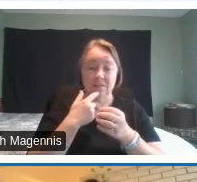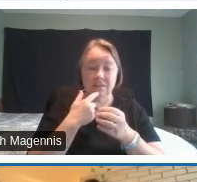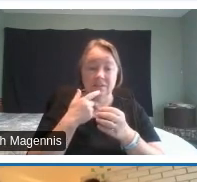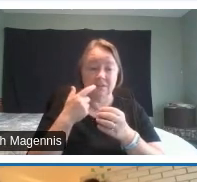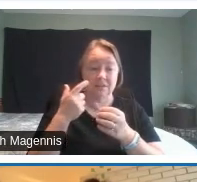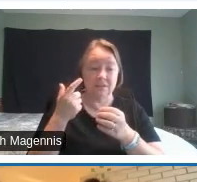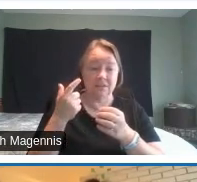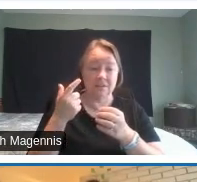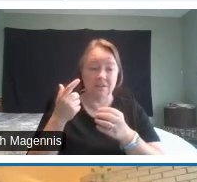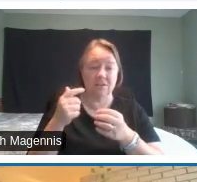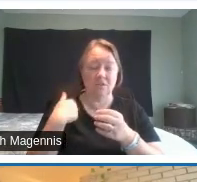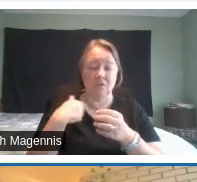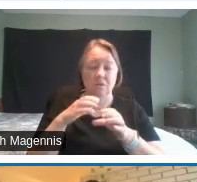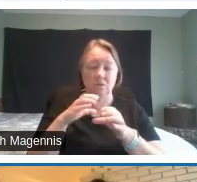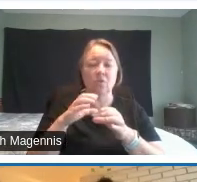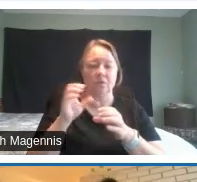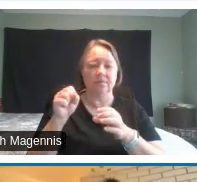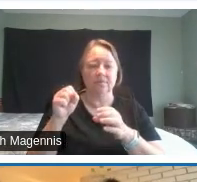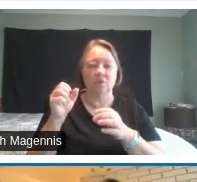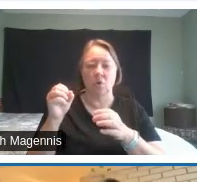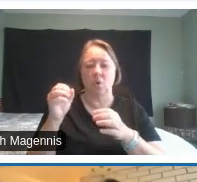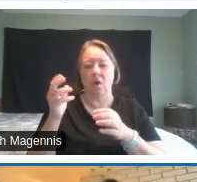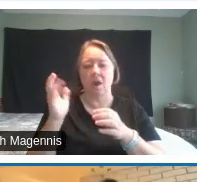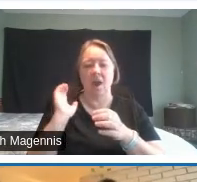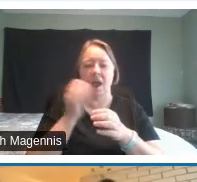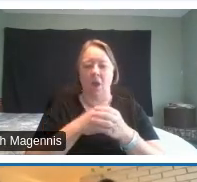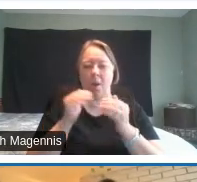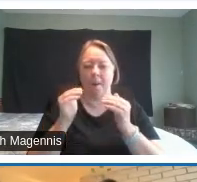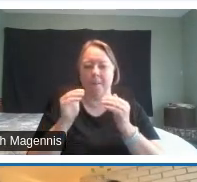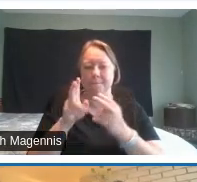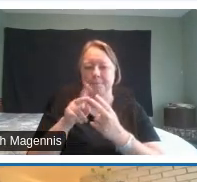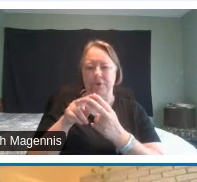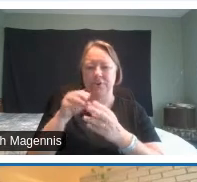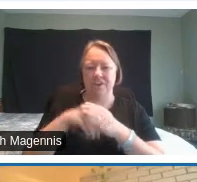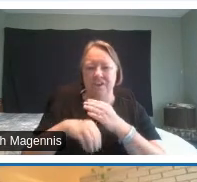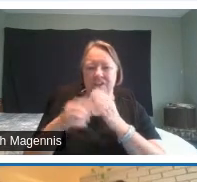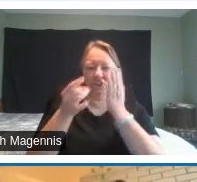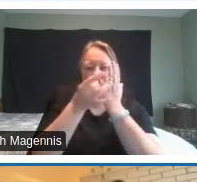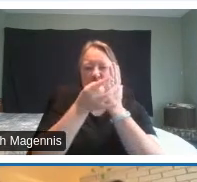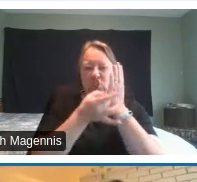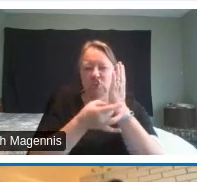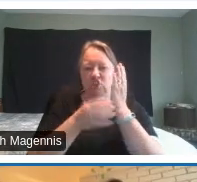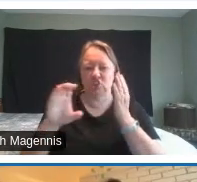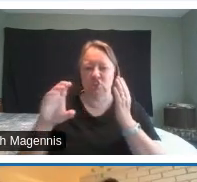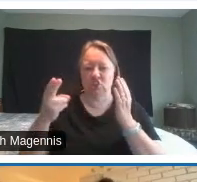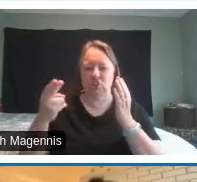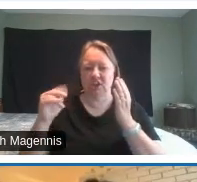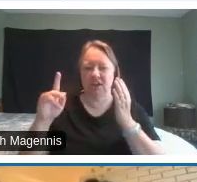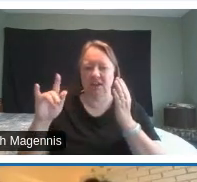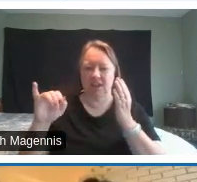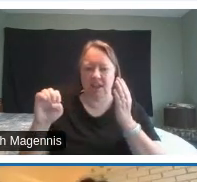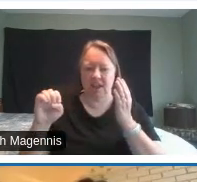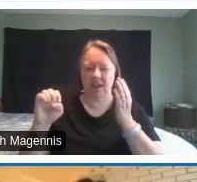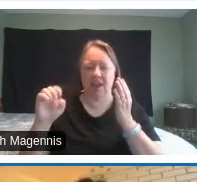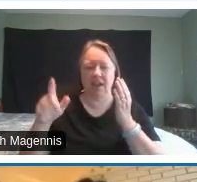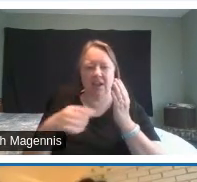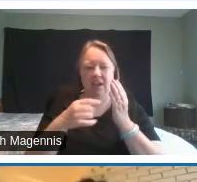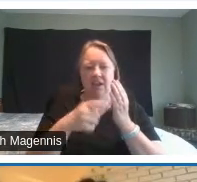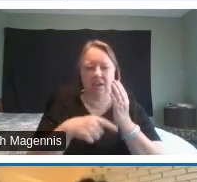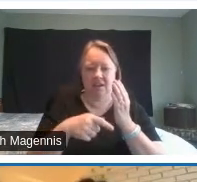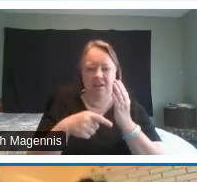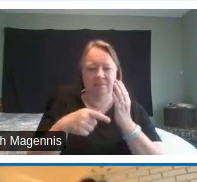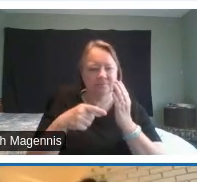to do. Yeah. So our partners in Chile, the Fundación Cruzando,